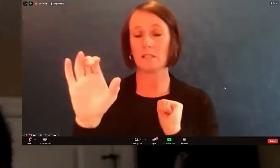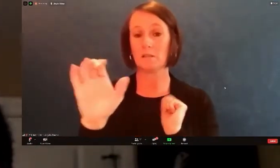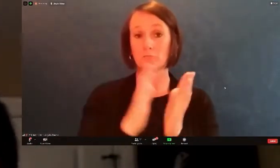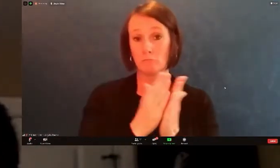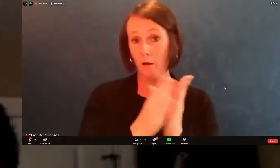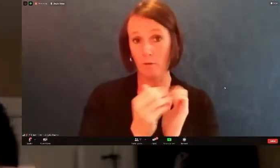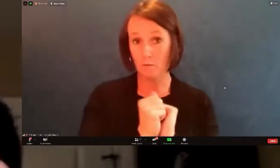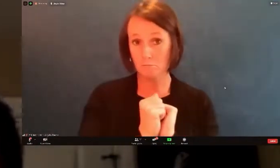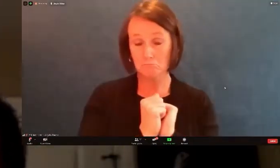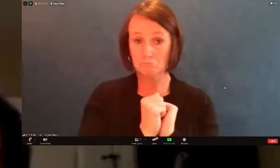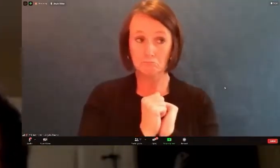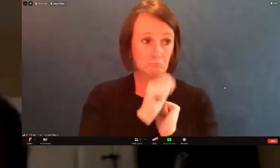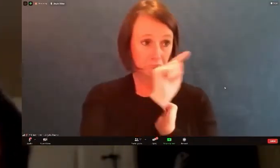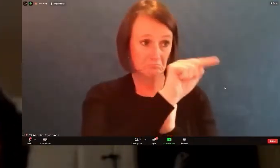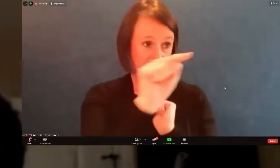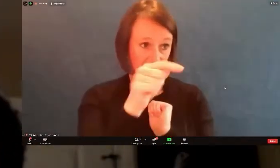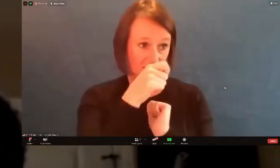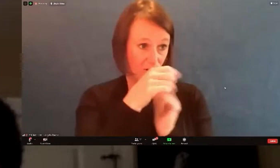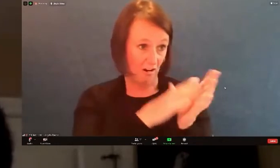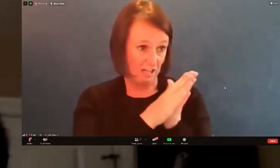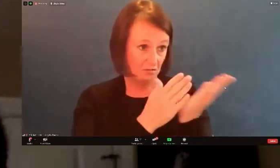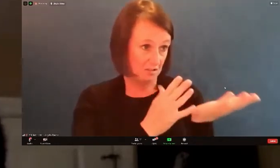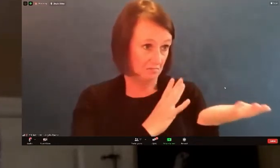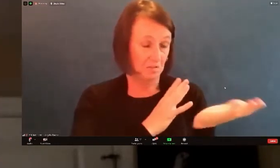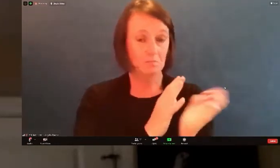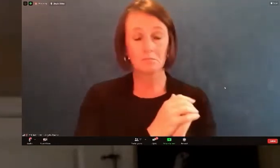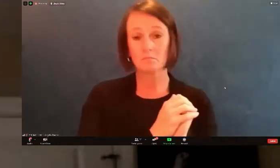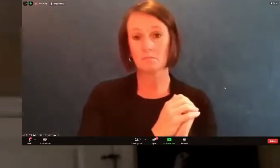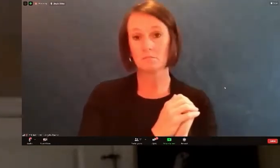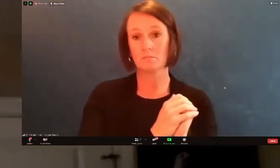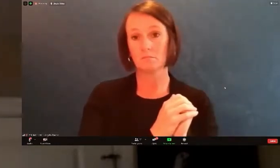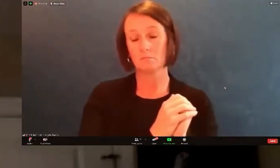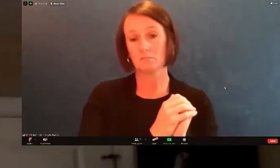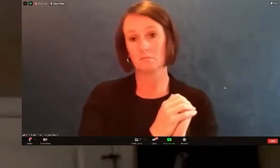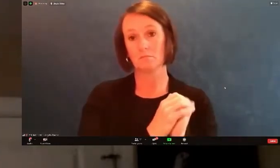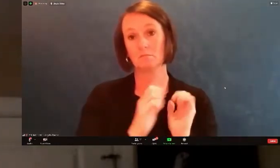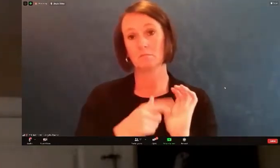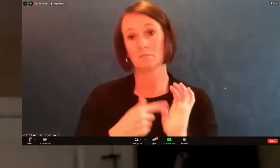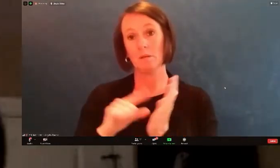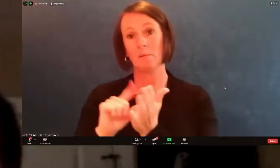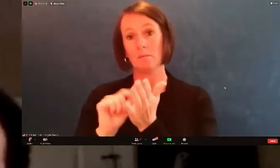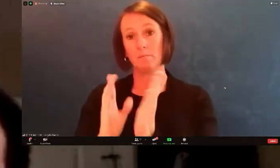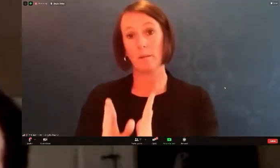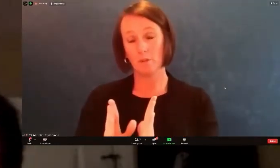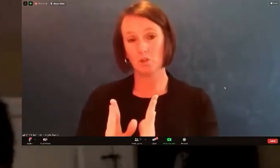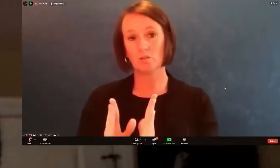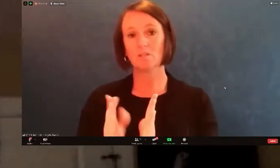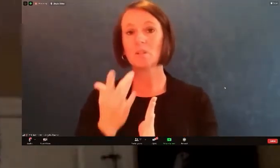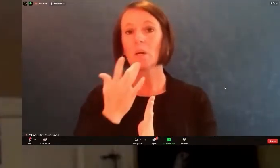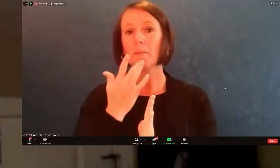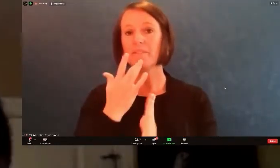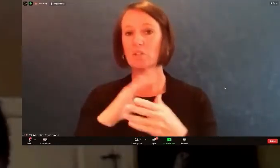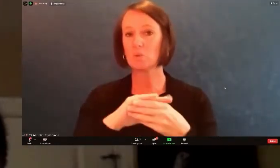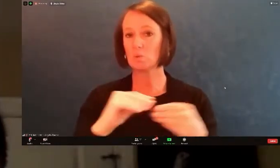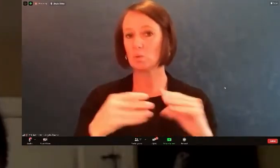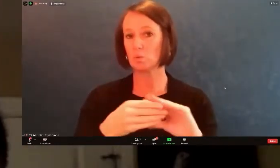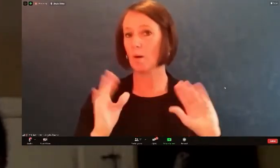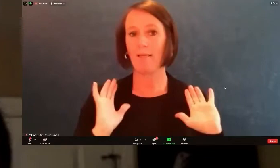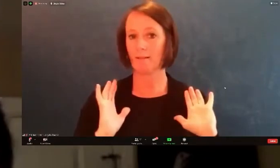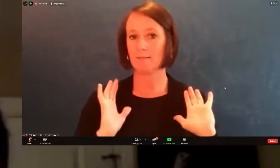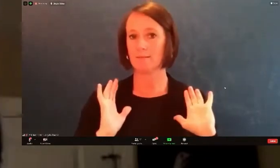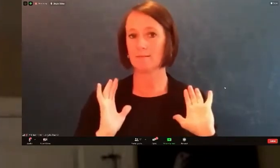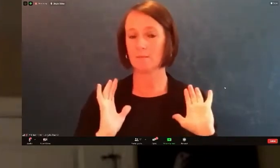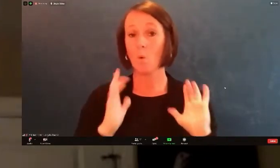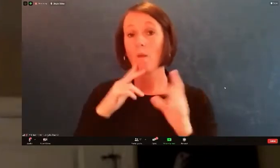doing. It's just not what they do. Or sometimes publishers only want the novel, or sometimes publishers only want the